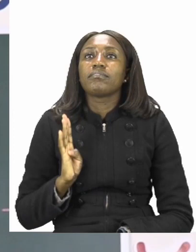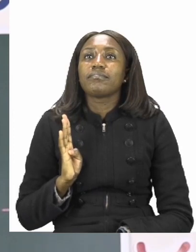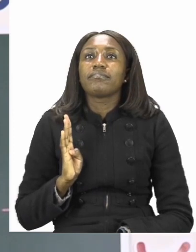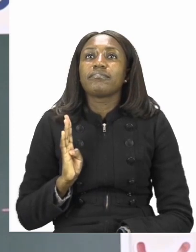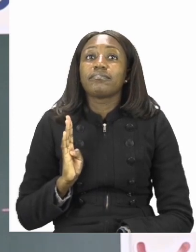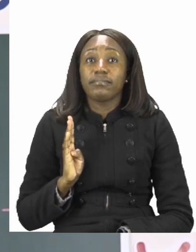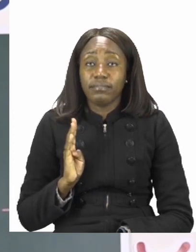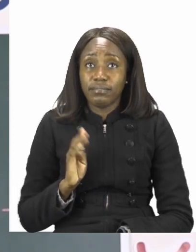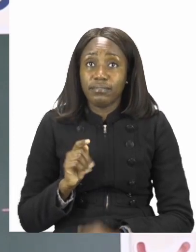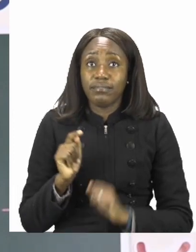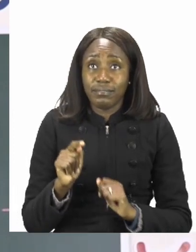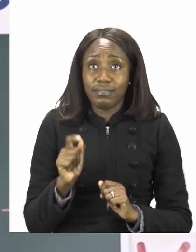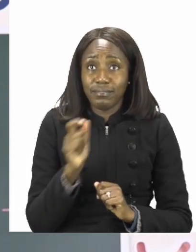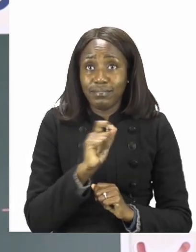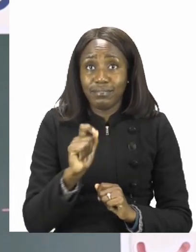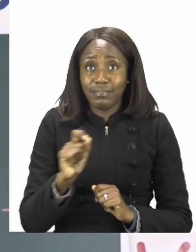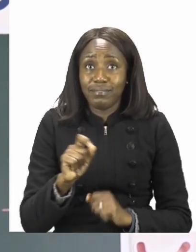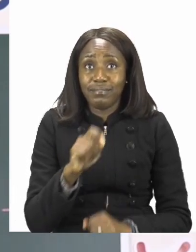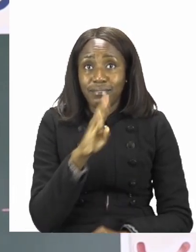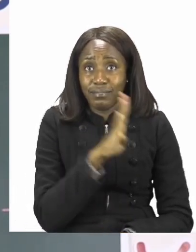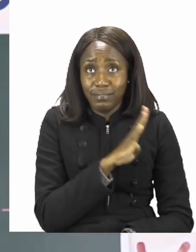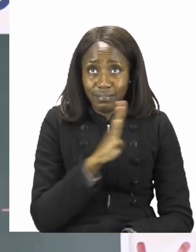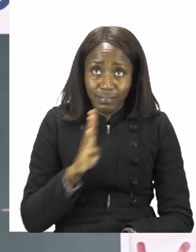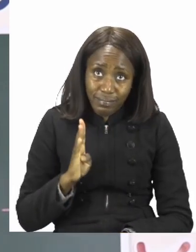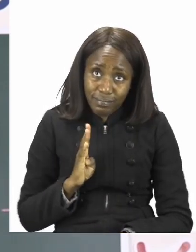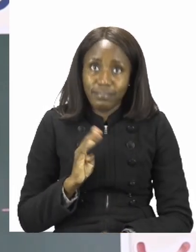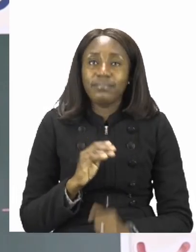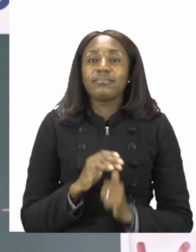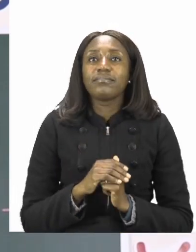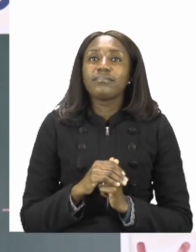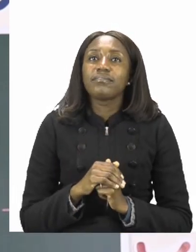44. So we have our next answer,